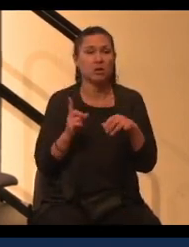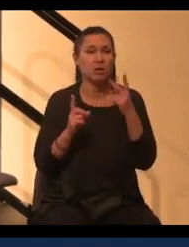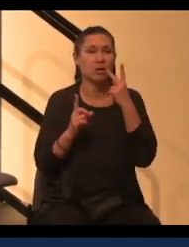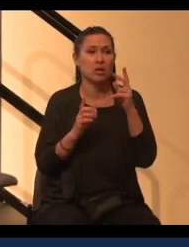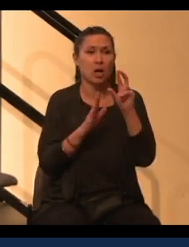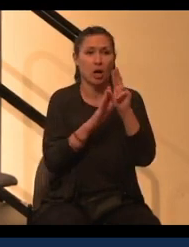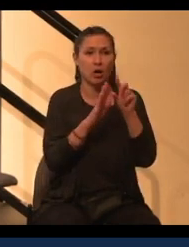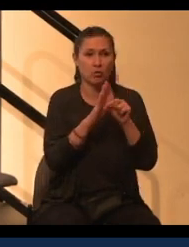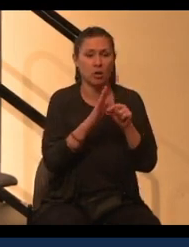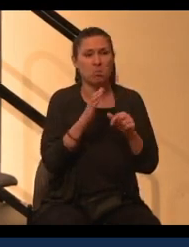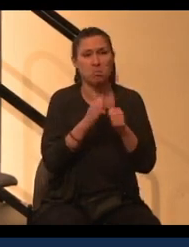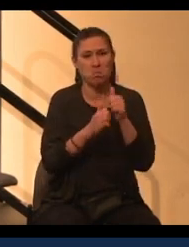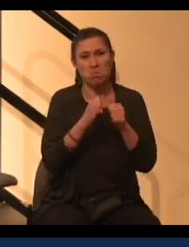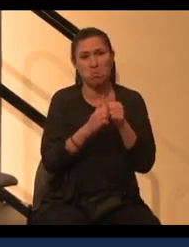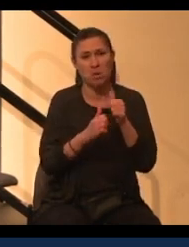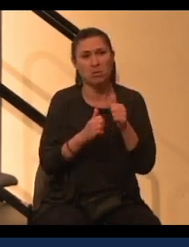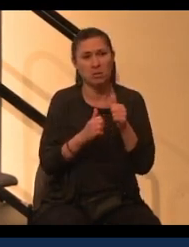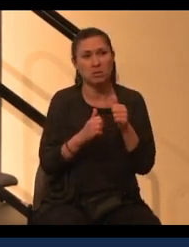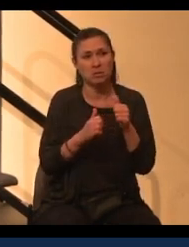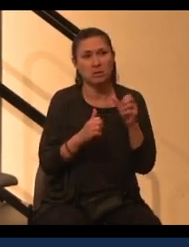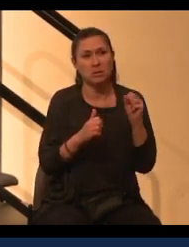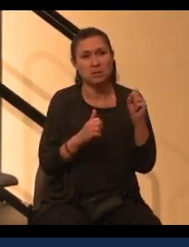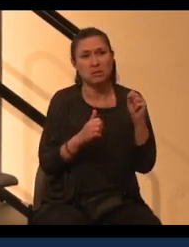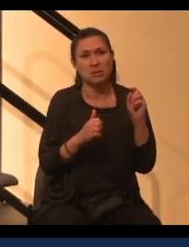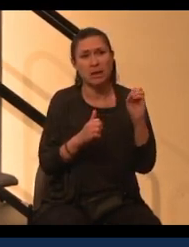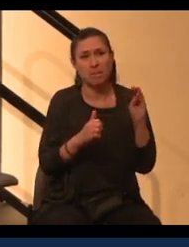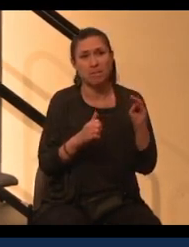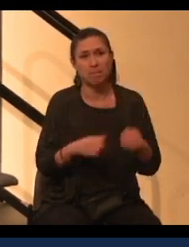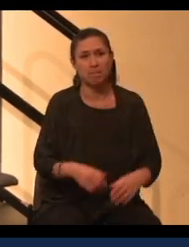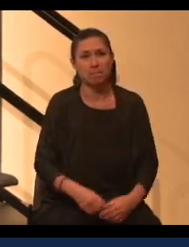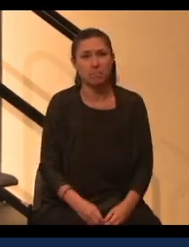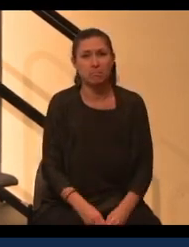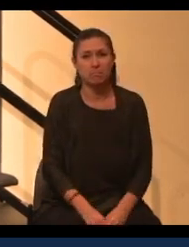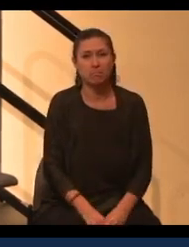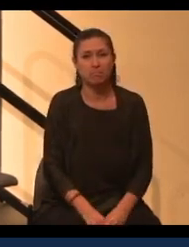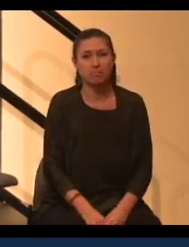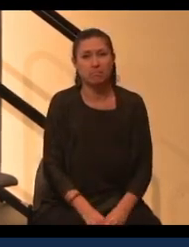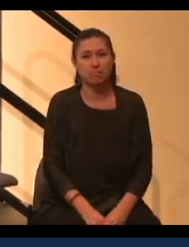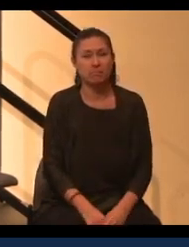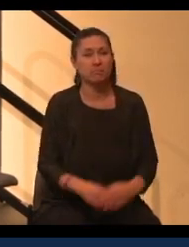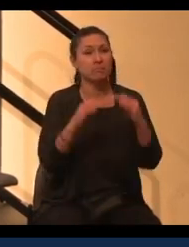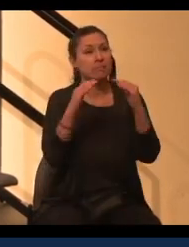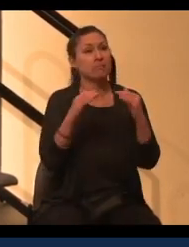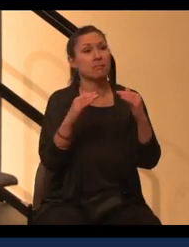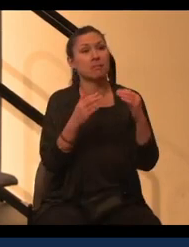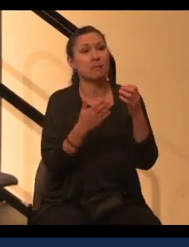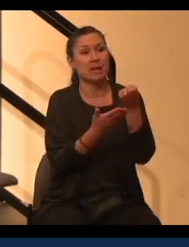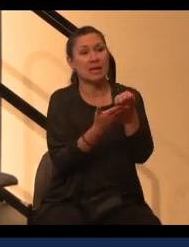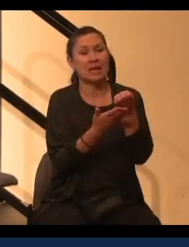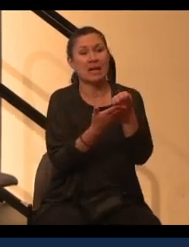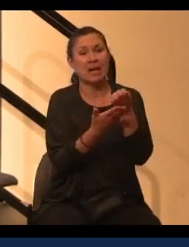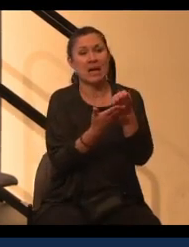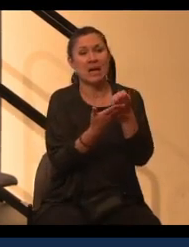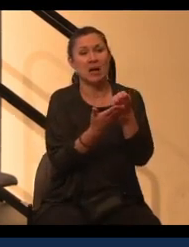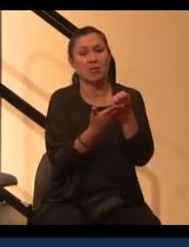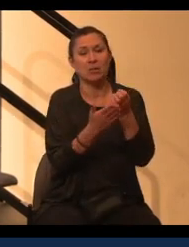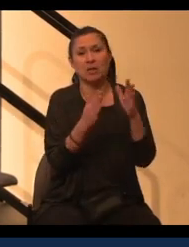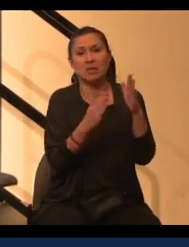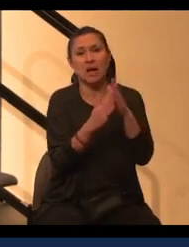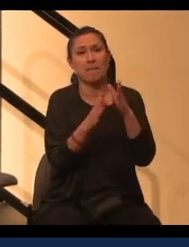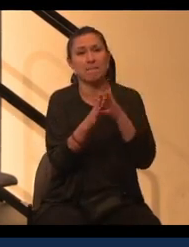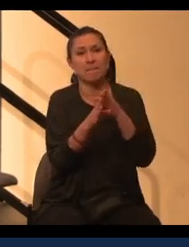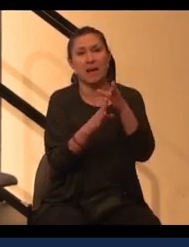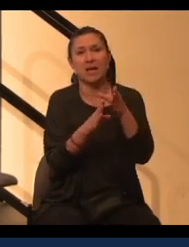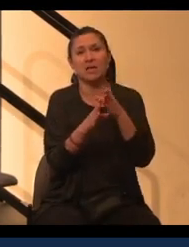students are predominantly, yes, in the STEM fields. But econ is the #1 major for our